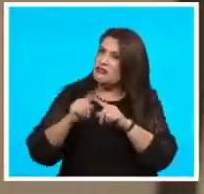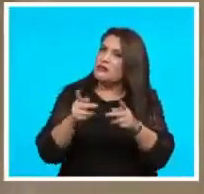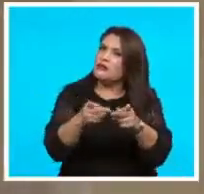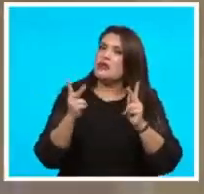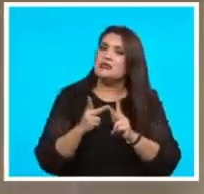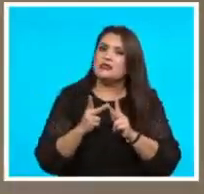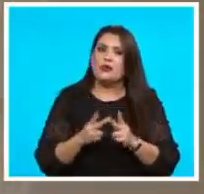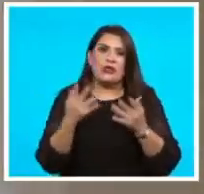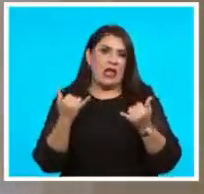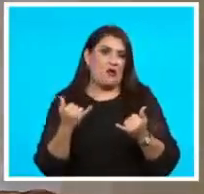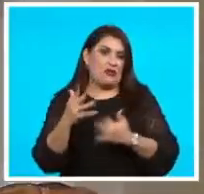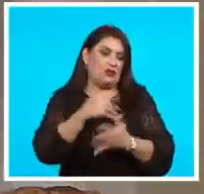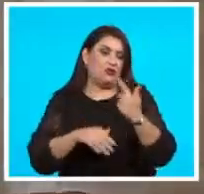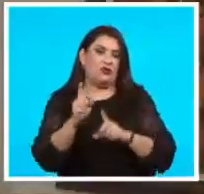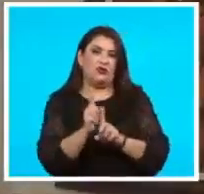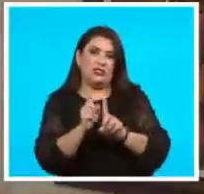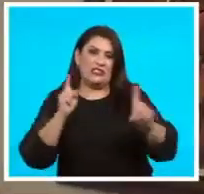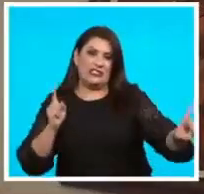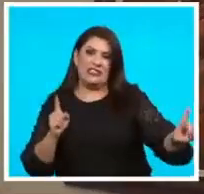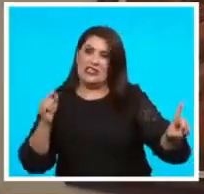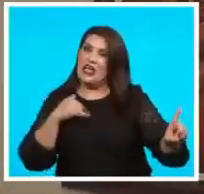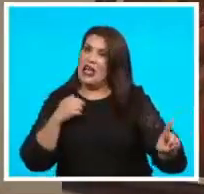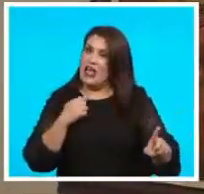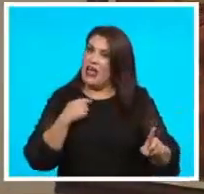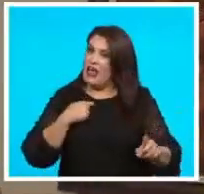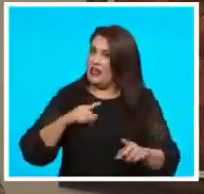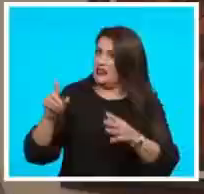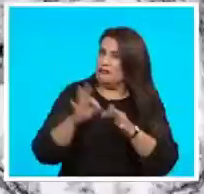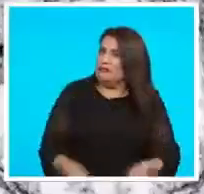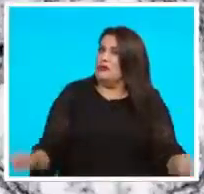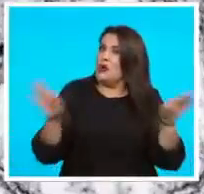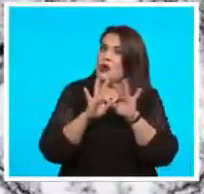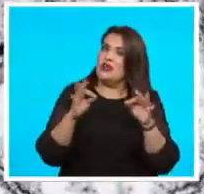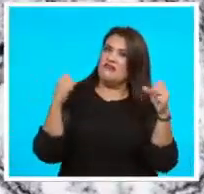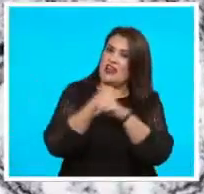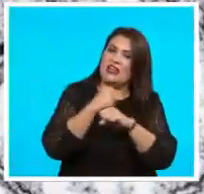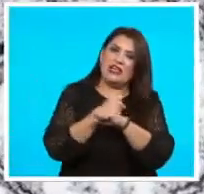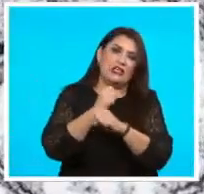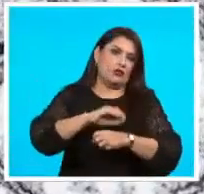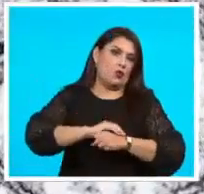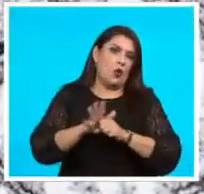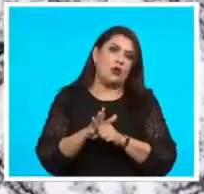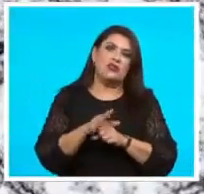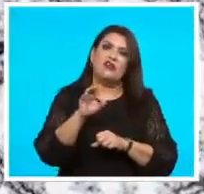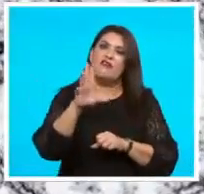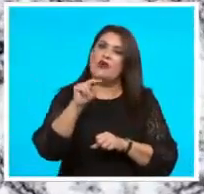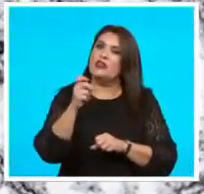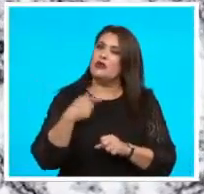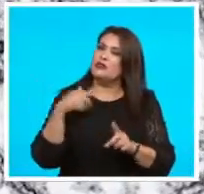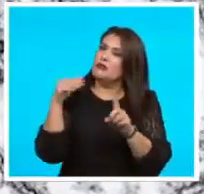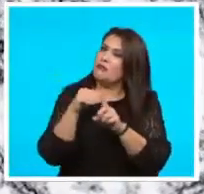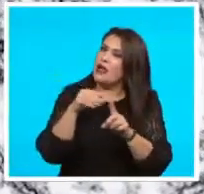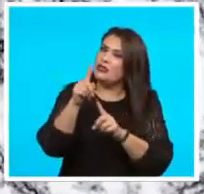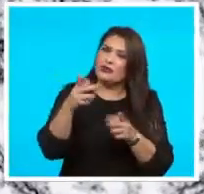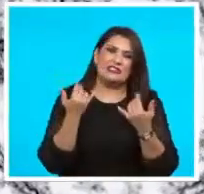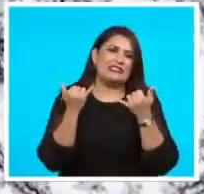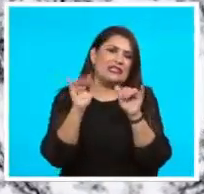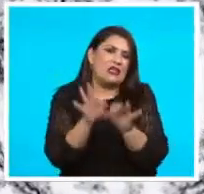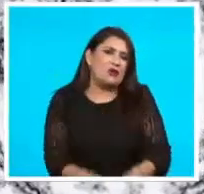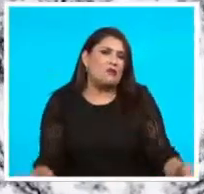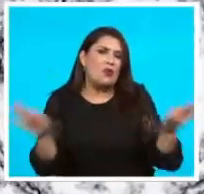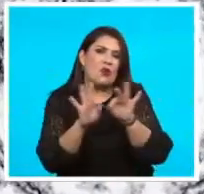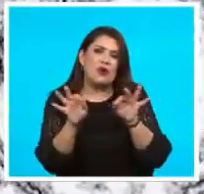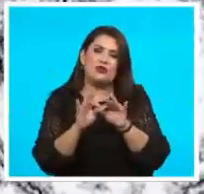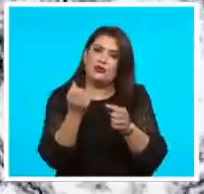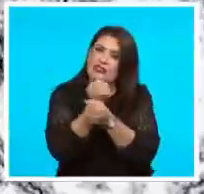With social distancing at the forefront of combating the coronavirus, Pinero Fuentes wants to remind you that it's still important to